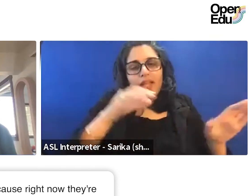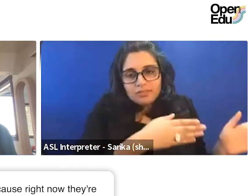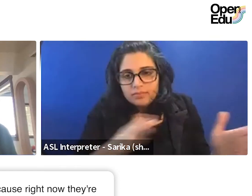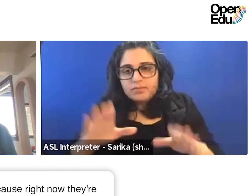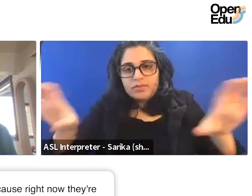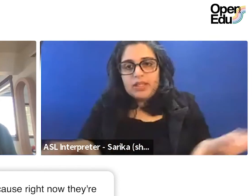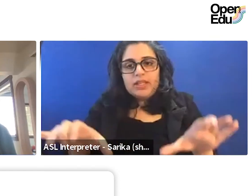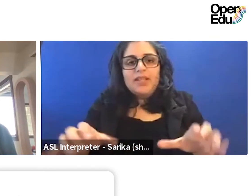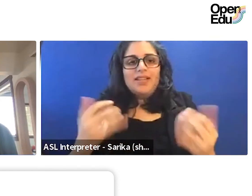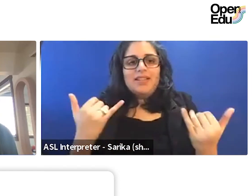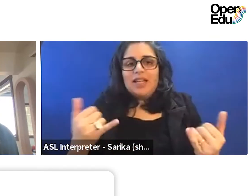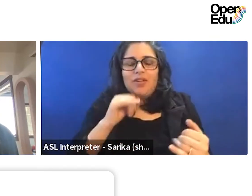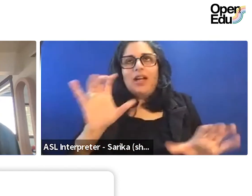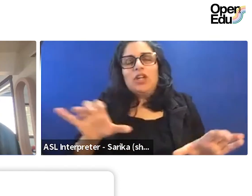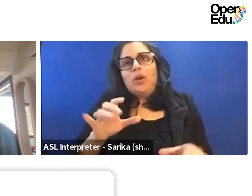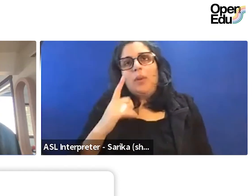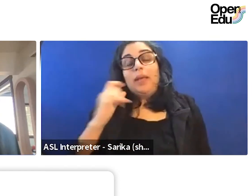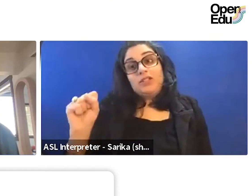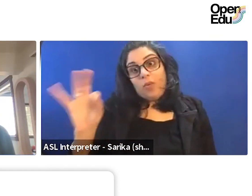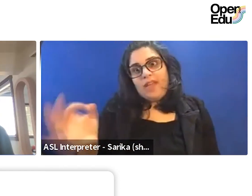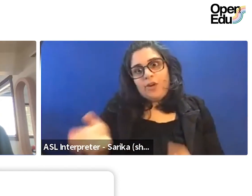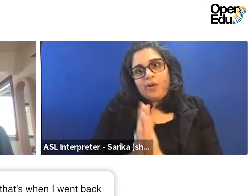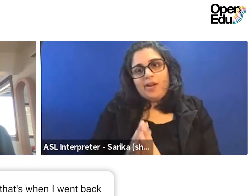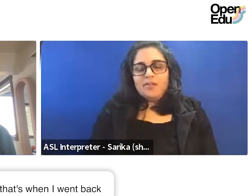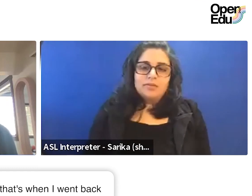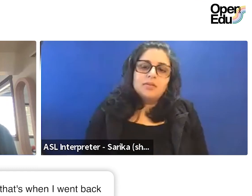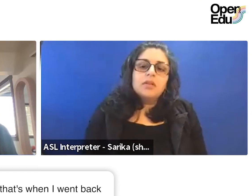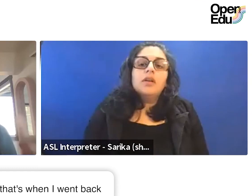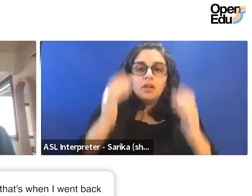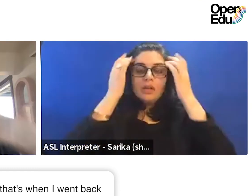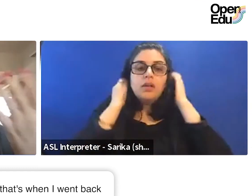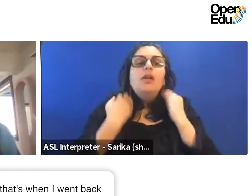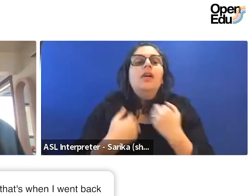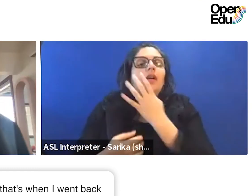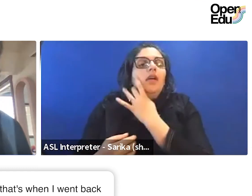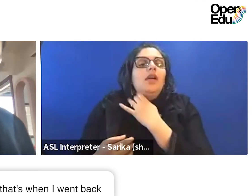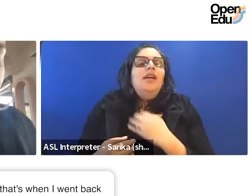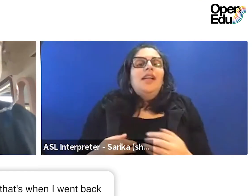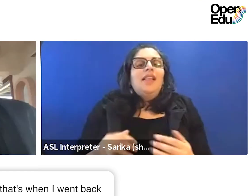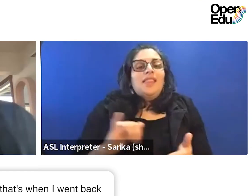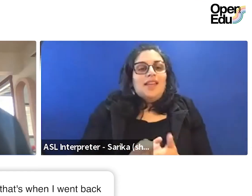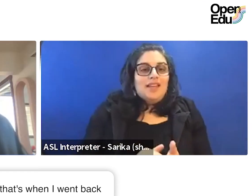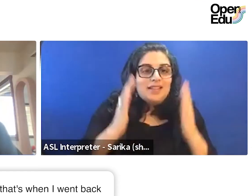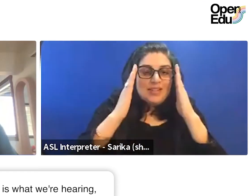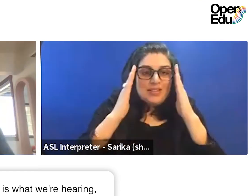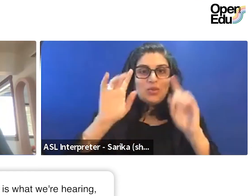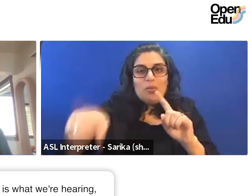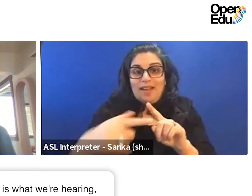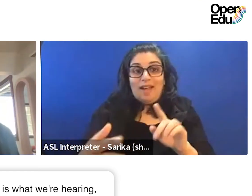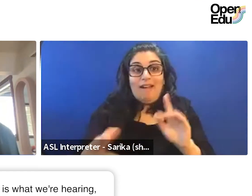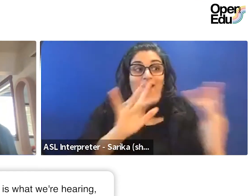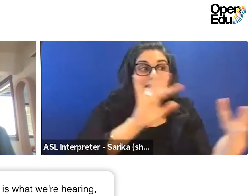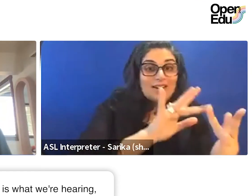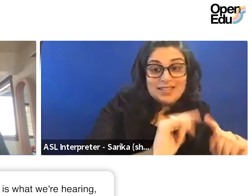now they're not going to do it just because So Factory asked. And that's when I again went back to the team and said, okay, this is